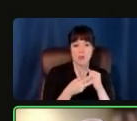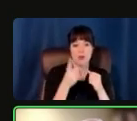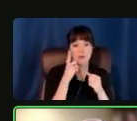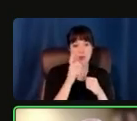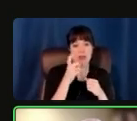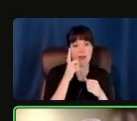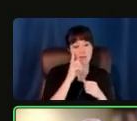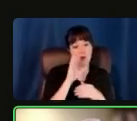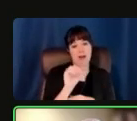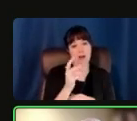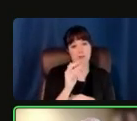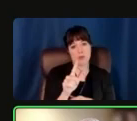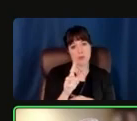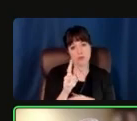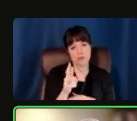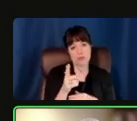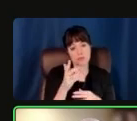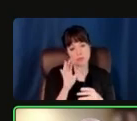industry.